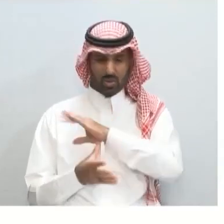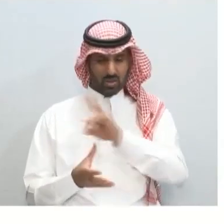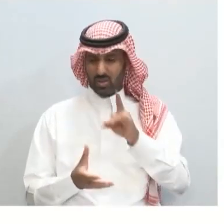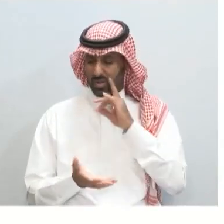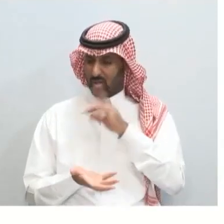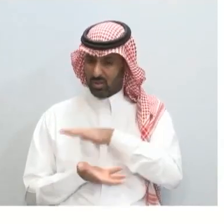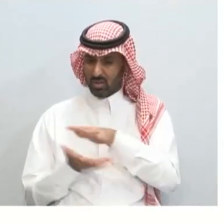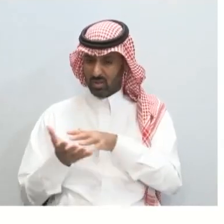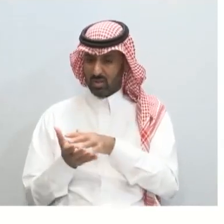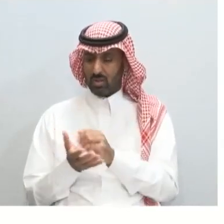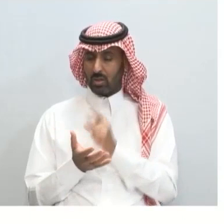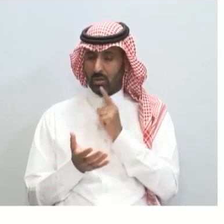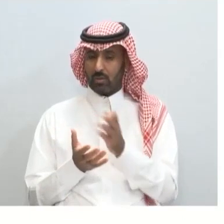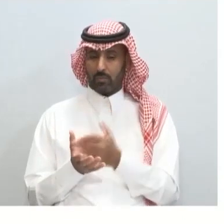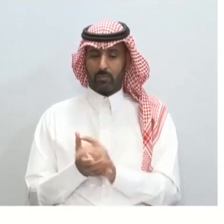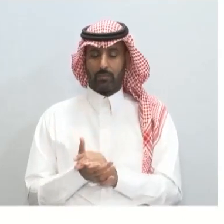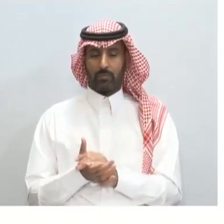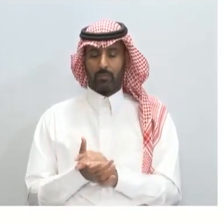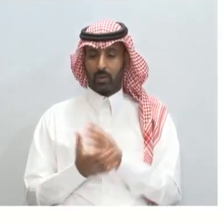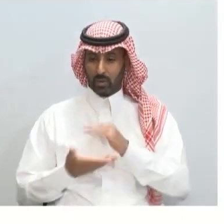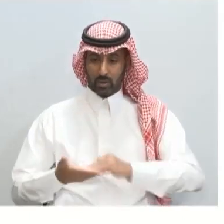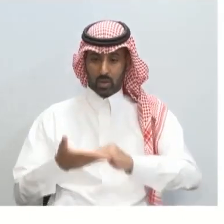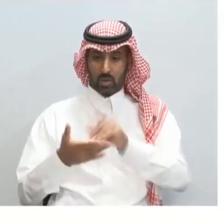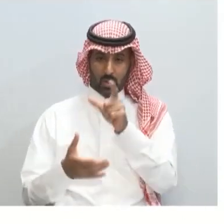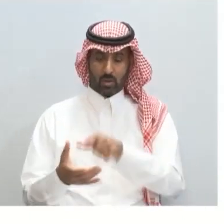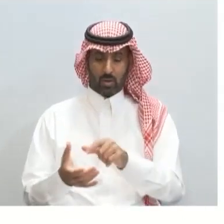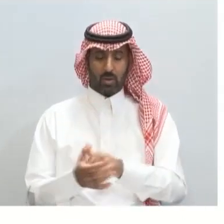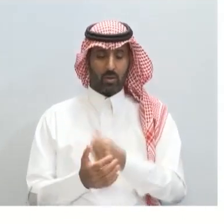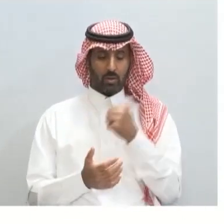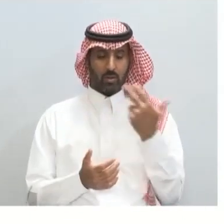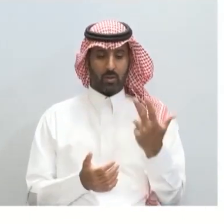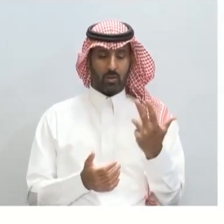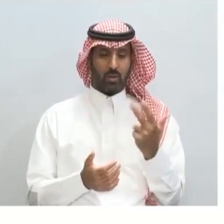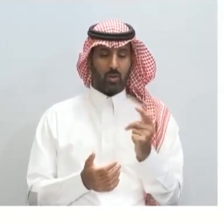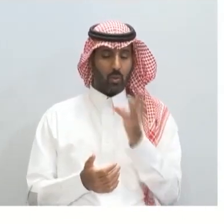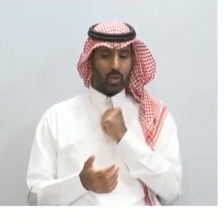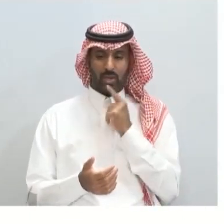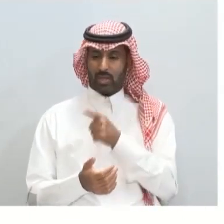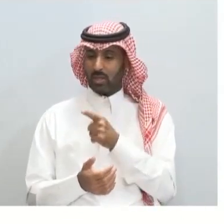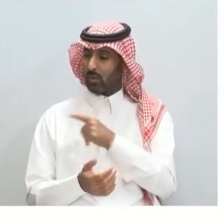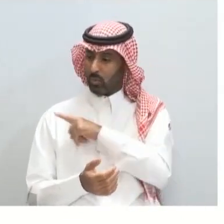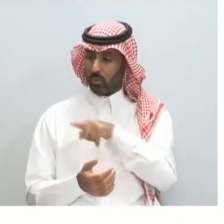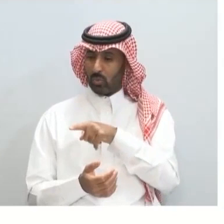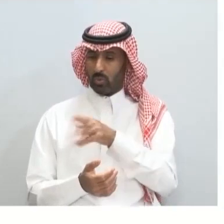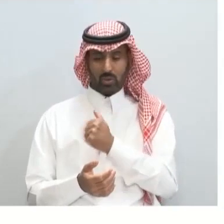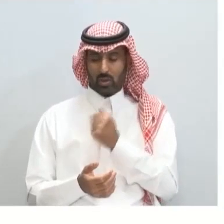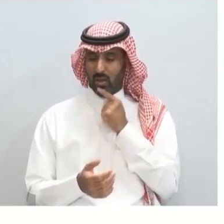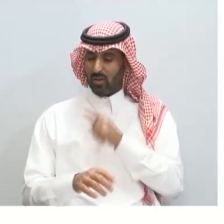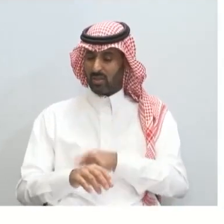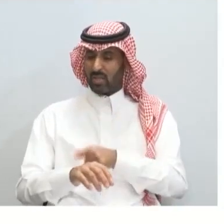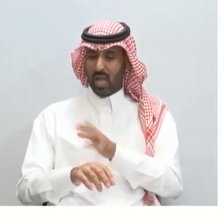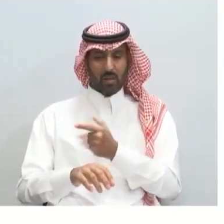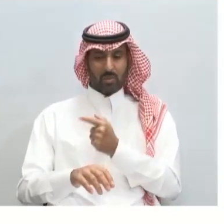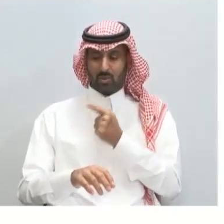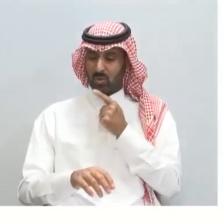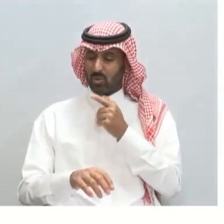problem they could have helped her excellent number8 we didn't have time so we didn't visit him